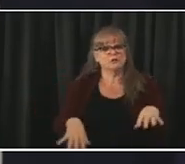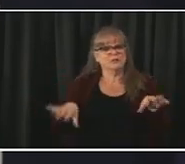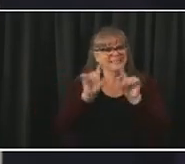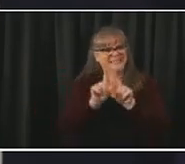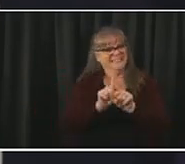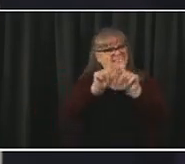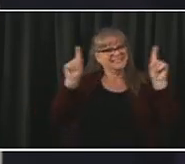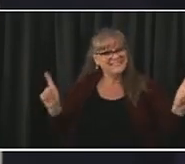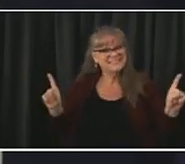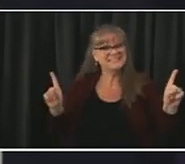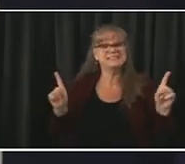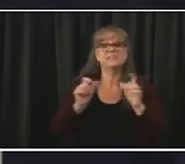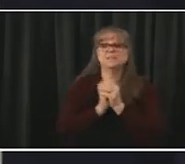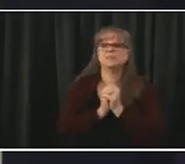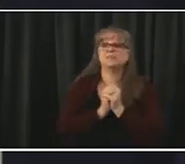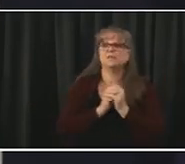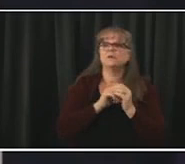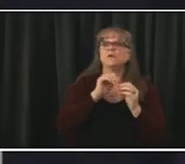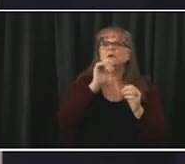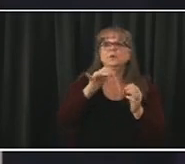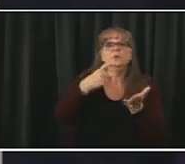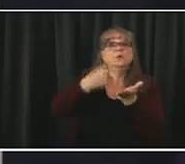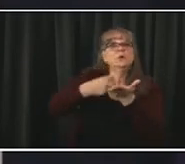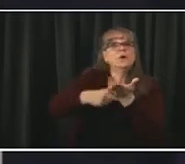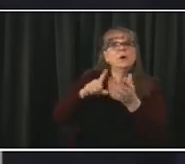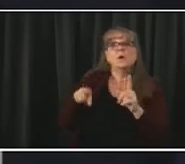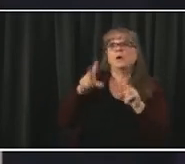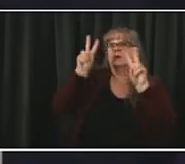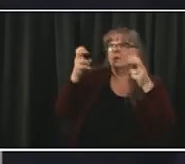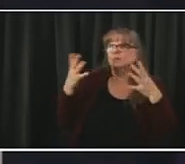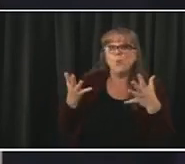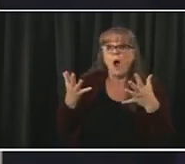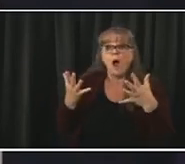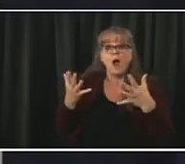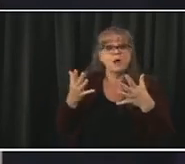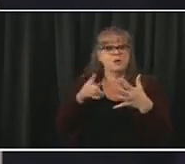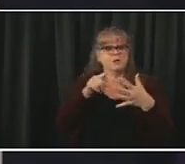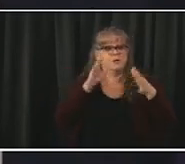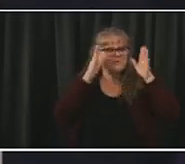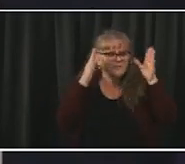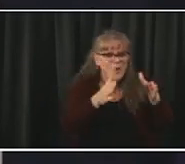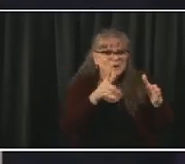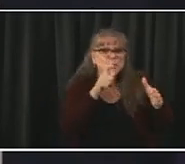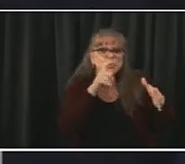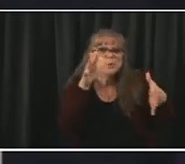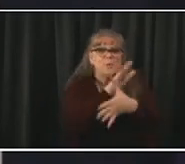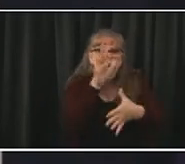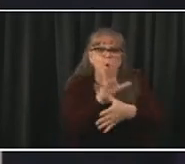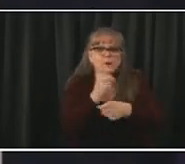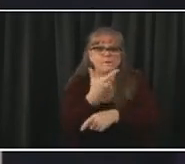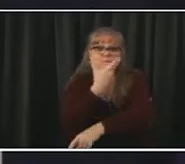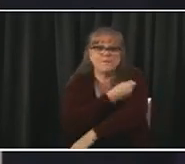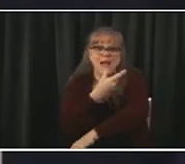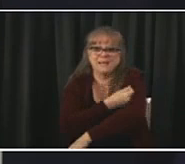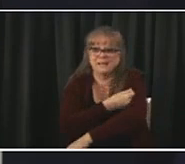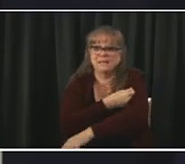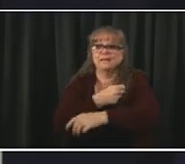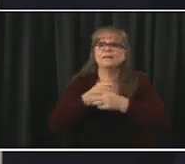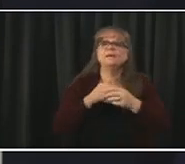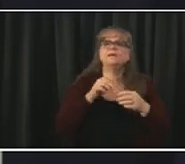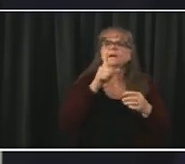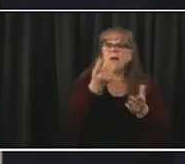vaccine prioritization. Whenever we talk about vaccine prioritization, it's always based on how many vaccines we're